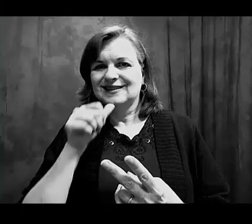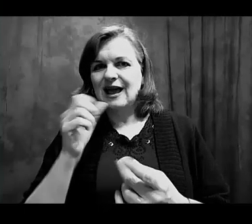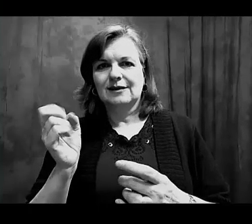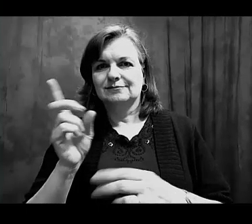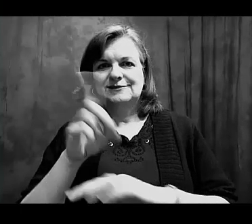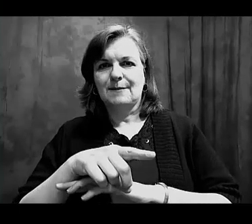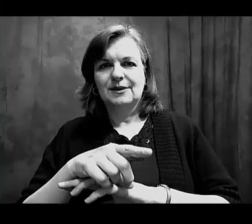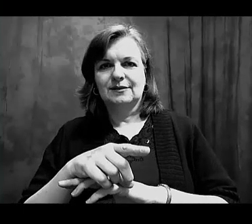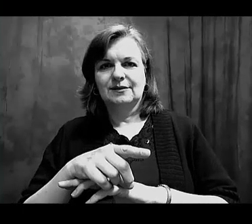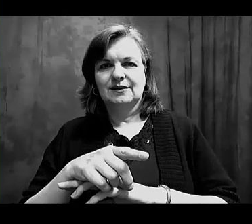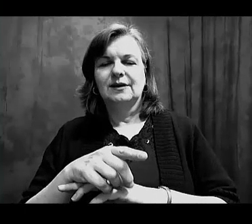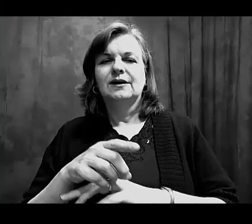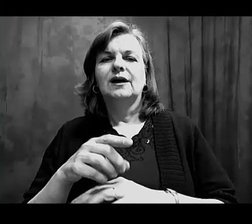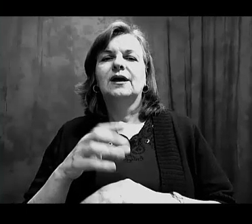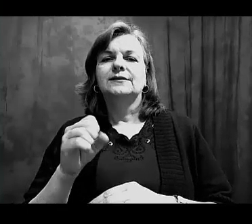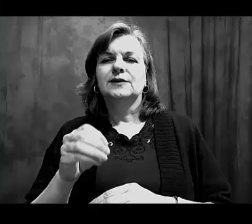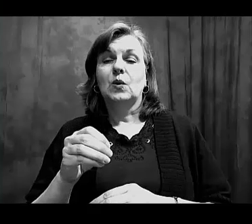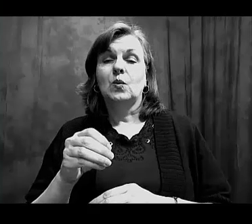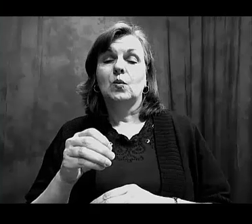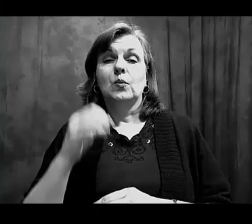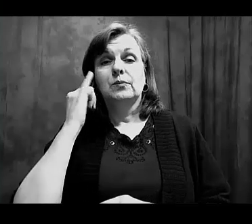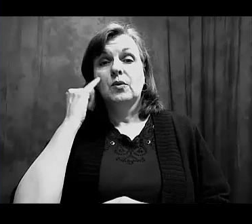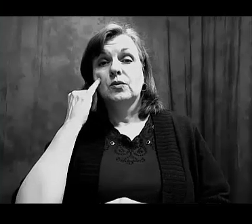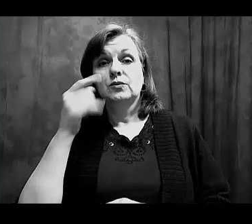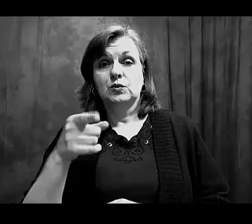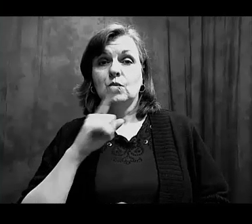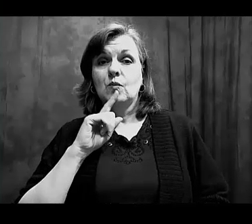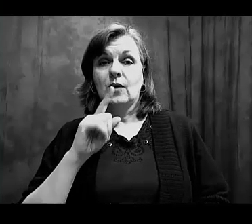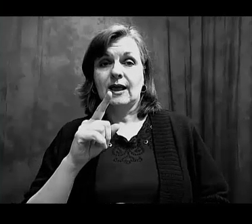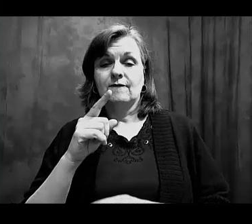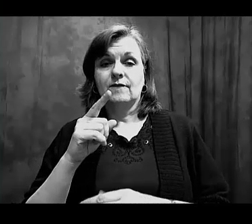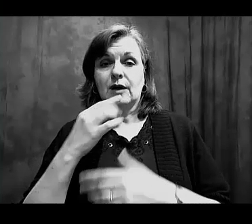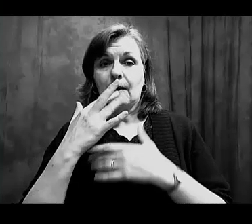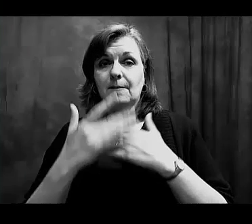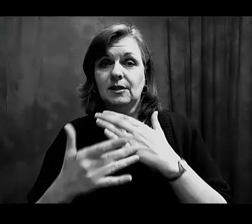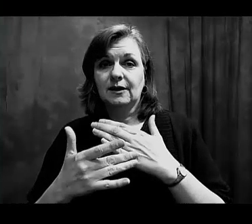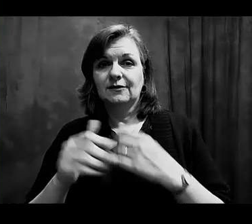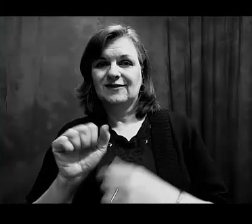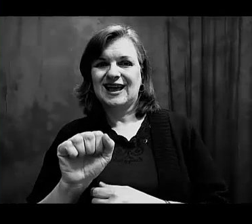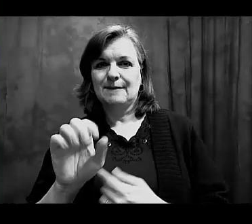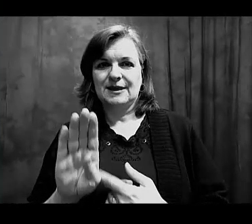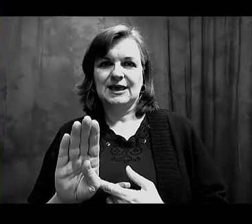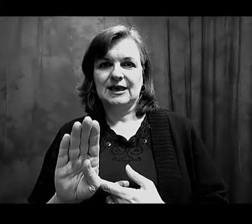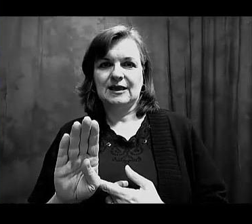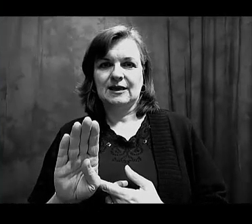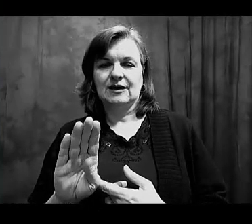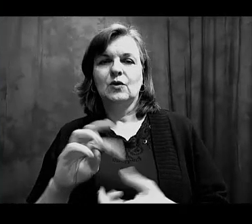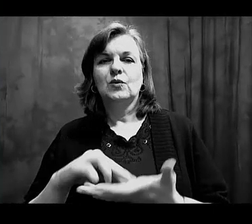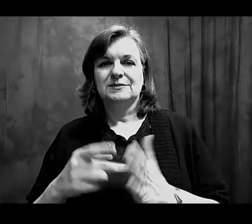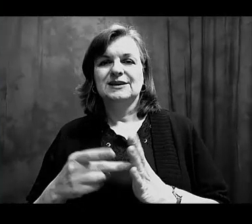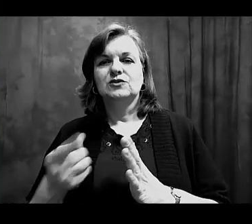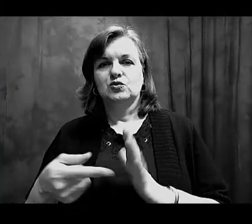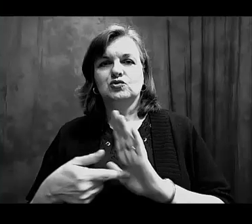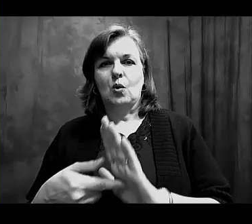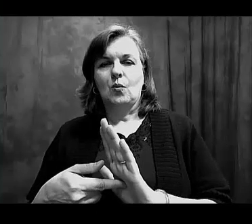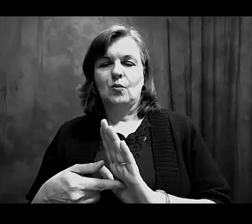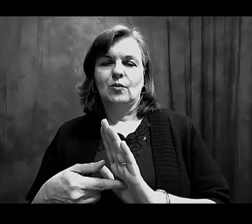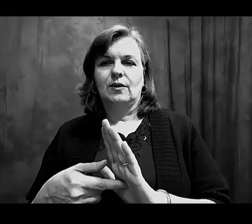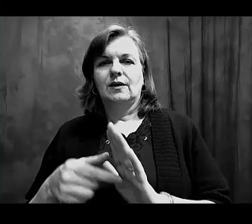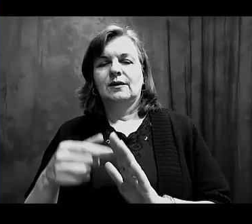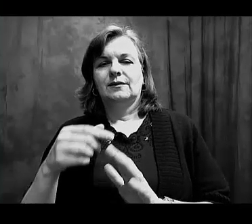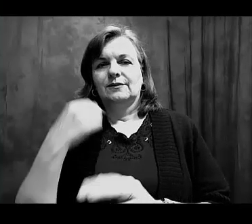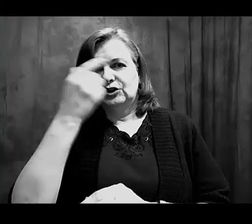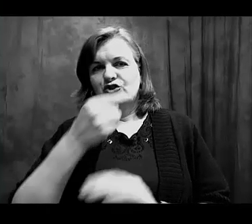Neither allele is dominant over the other one. So we actually can get, if you are AB